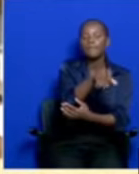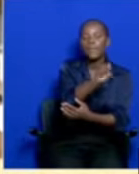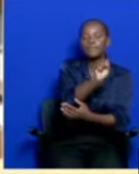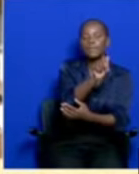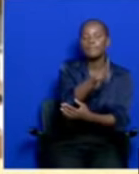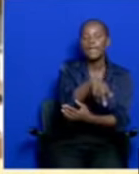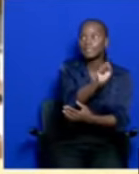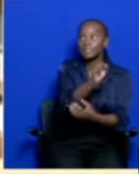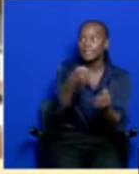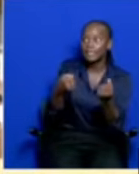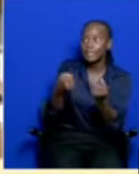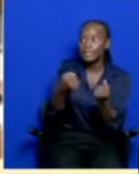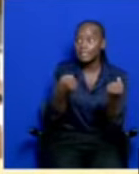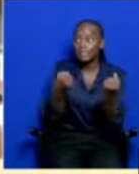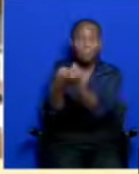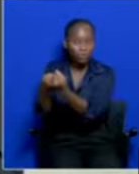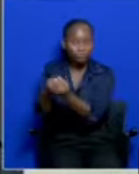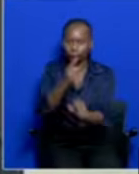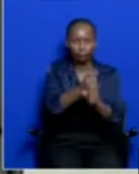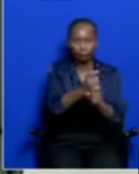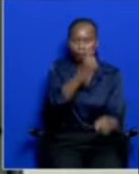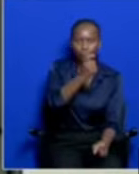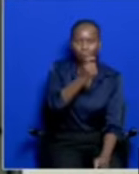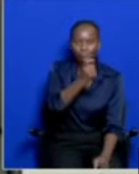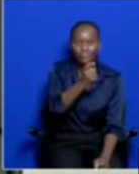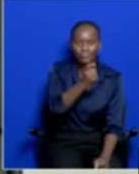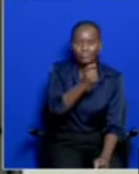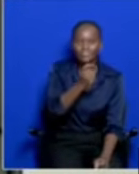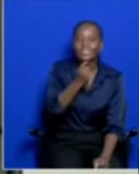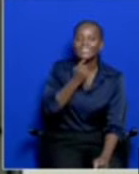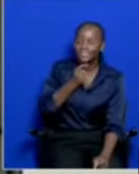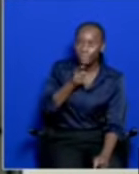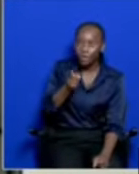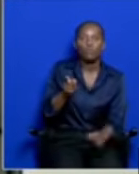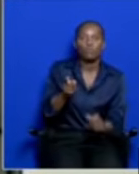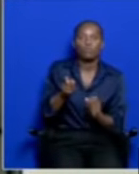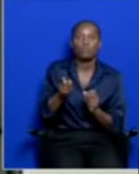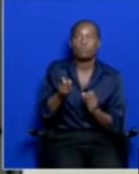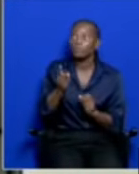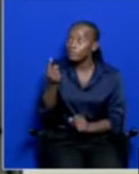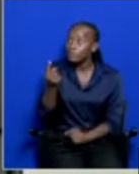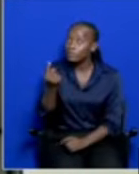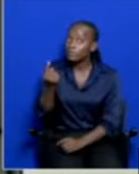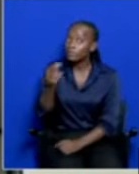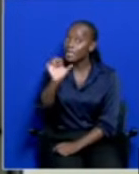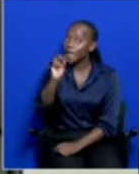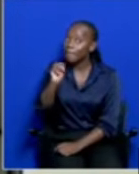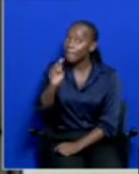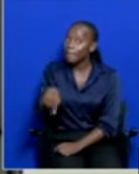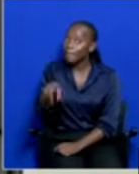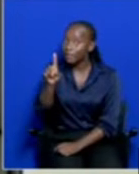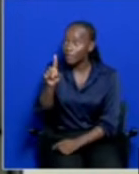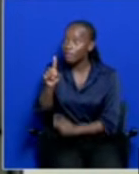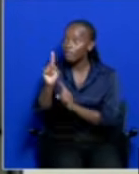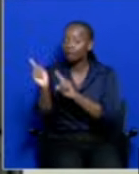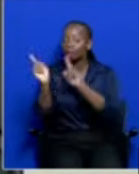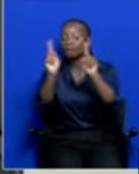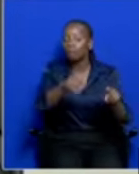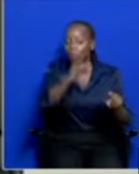go as usual, as a normal complainant, to go and open a case at a police station. But